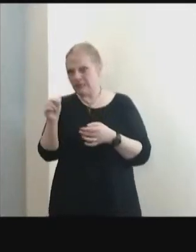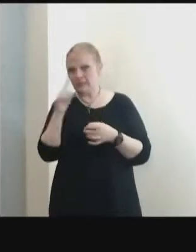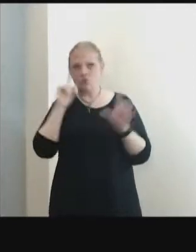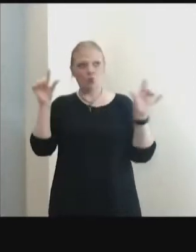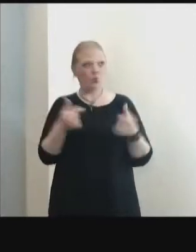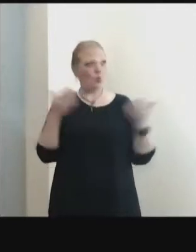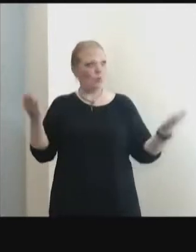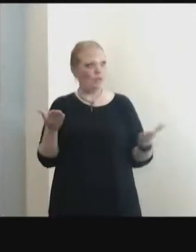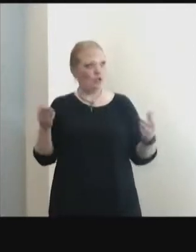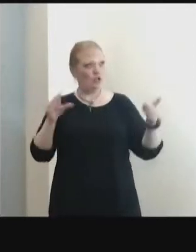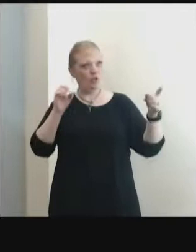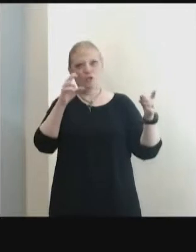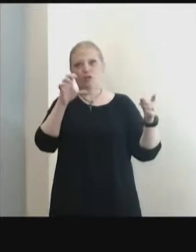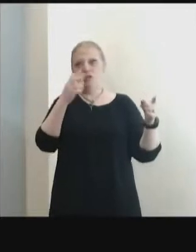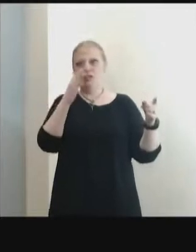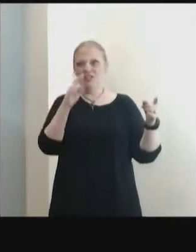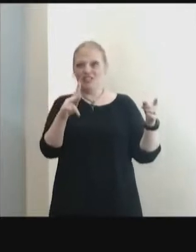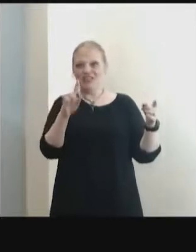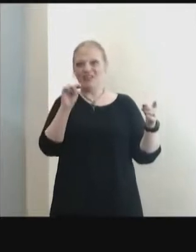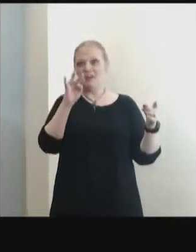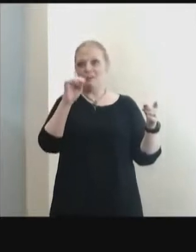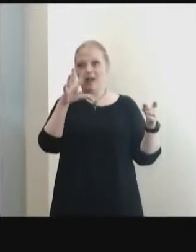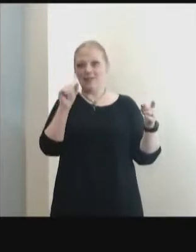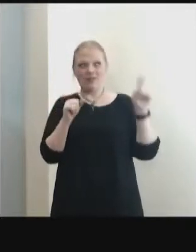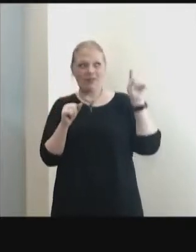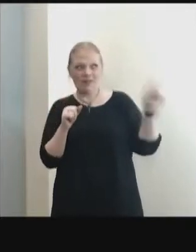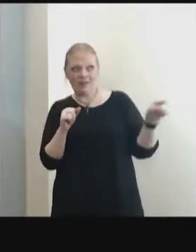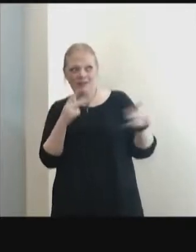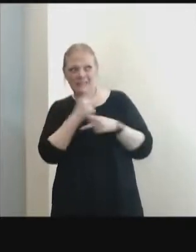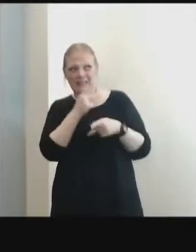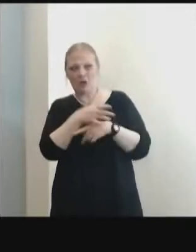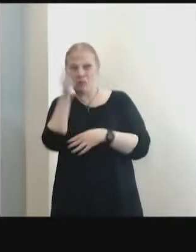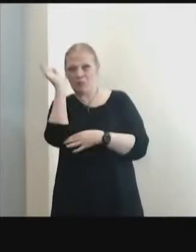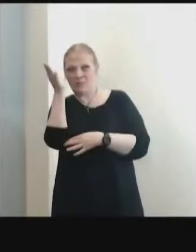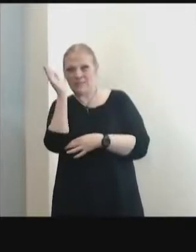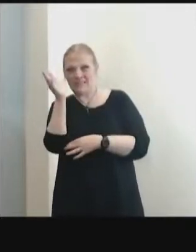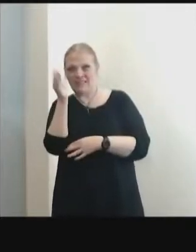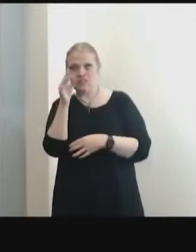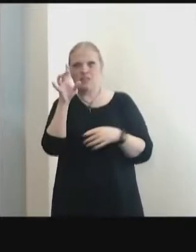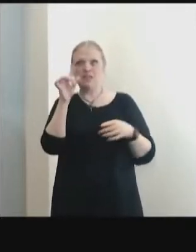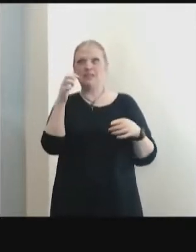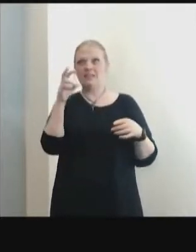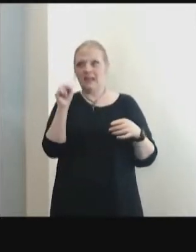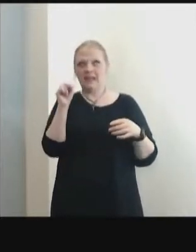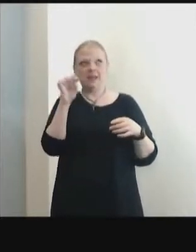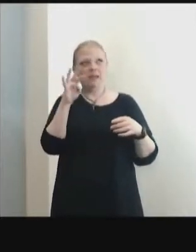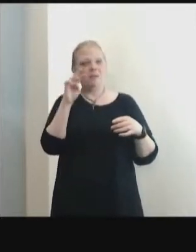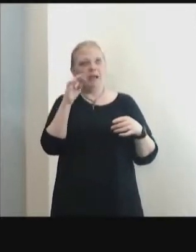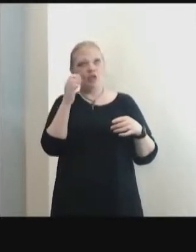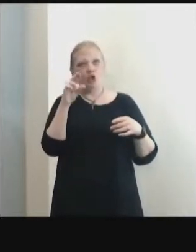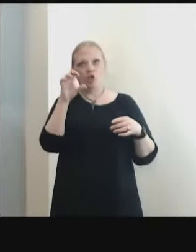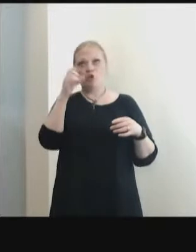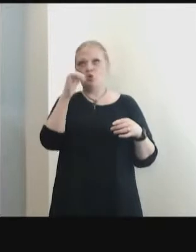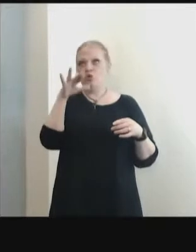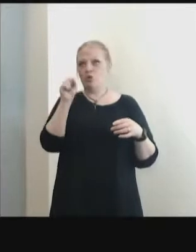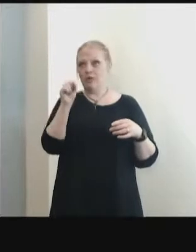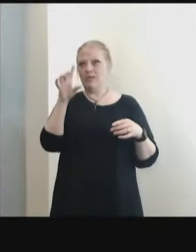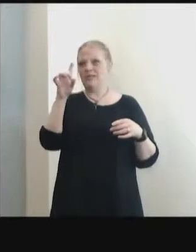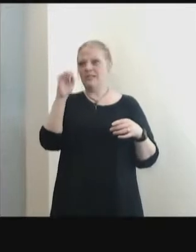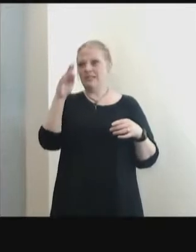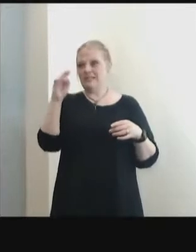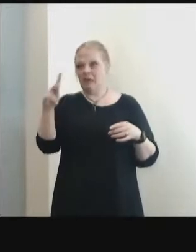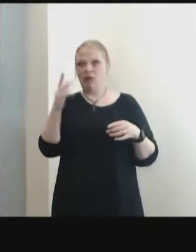have here, Chuck and Monica manning the presentation, Dan Meyer, Chris Broadbent, and Derek